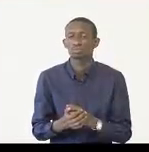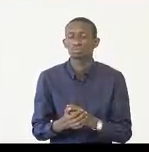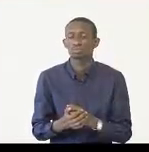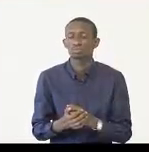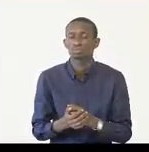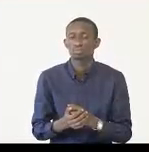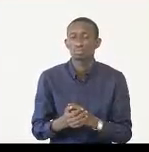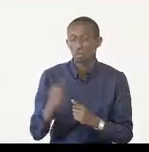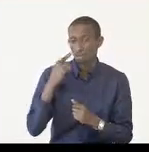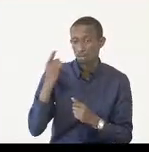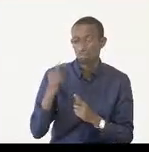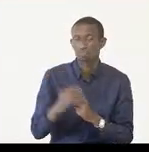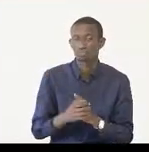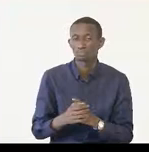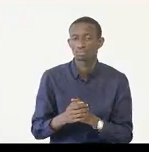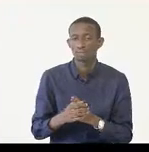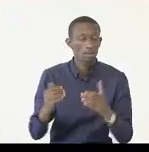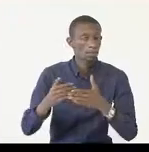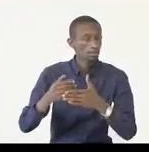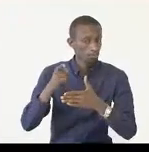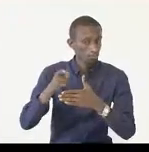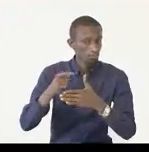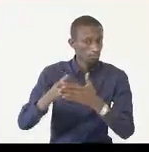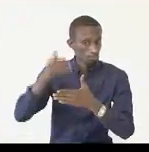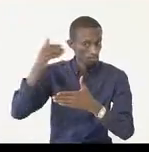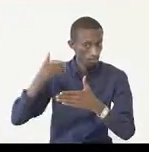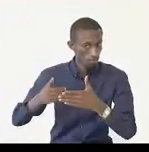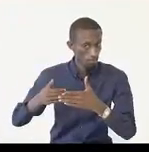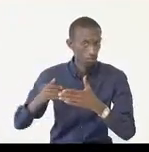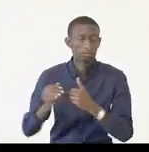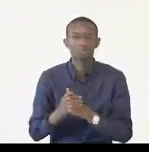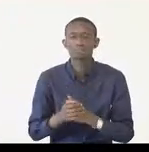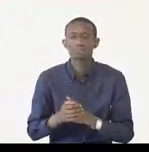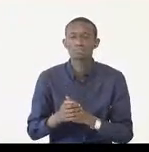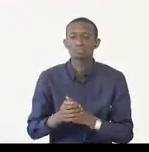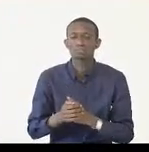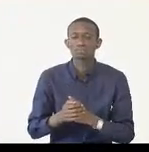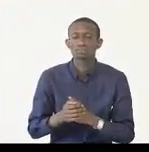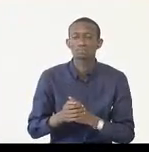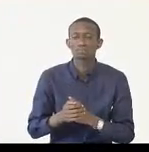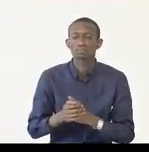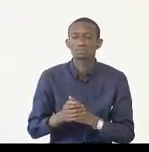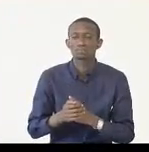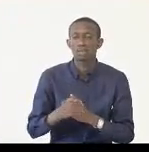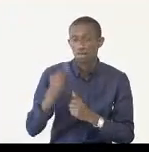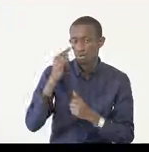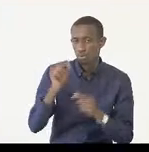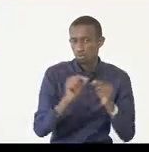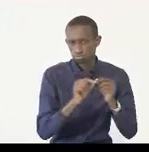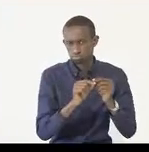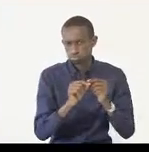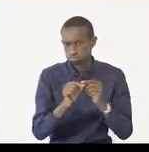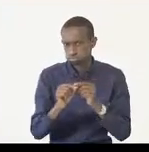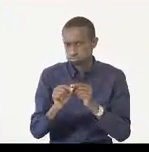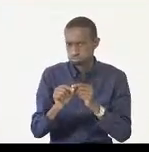collision, okay? What we have next is that there will be a line that is